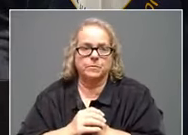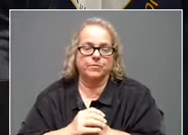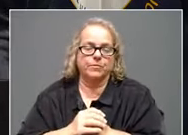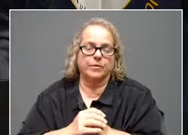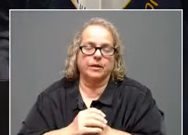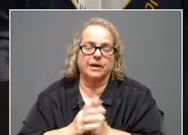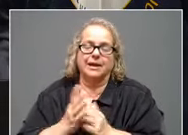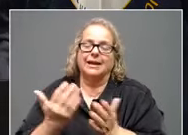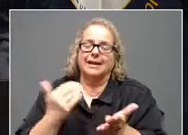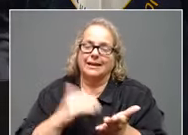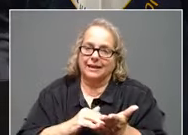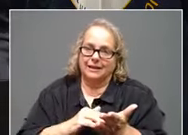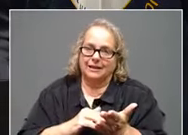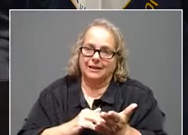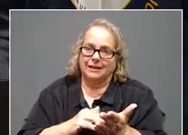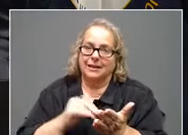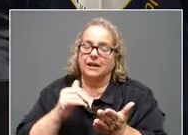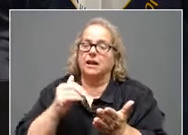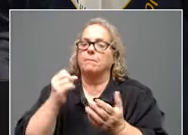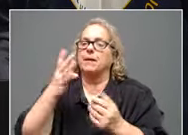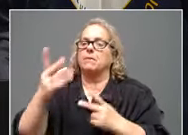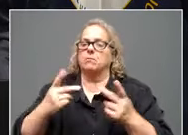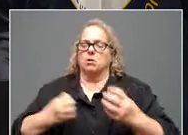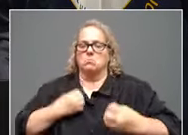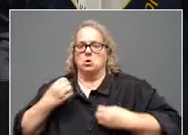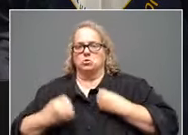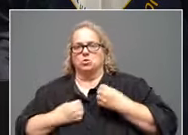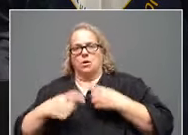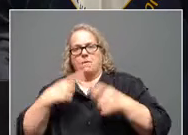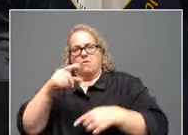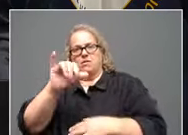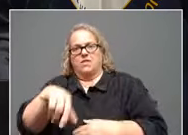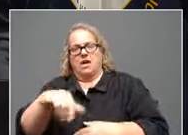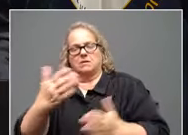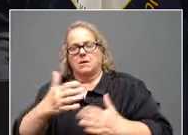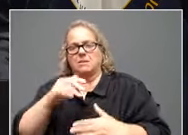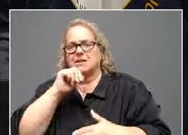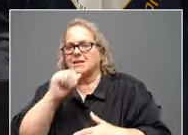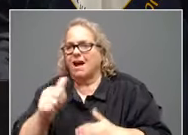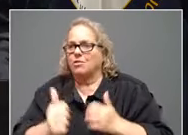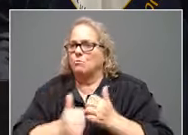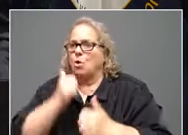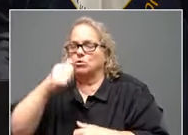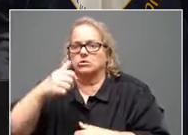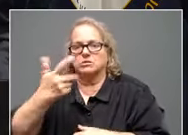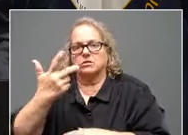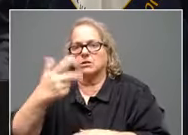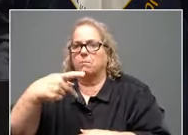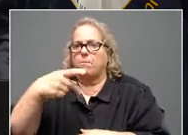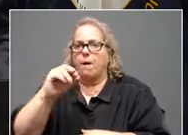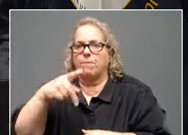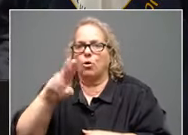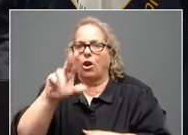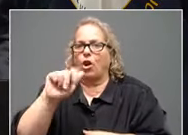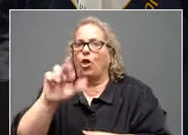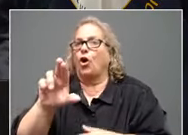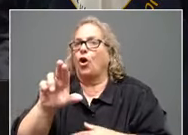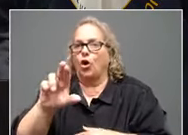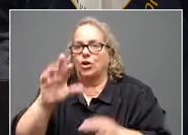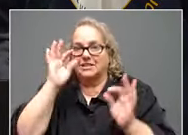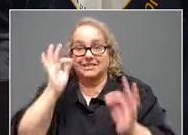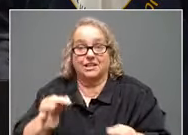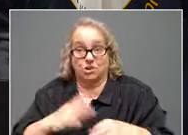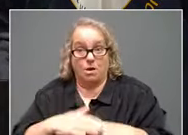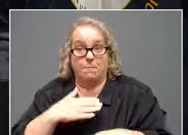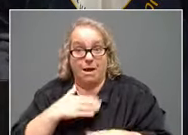can stir a lot of emotions. It might not be individually the most popular thing, but by now I'm used to making unpopular decisions, and if it